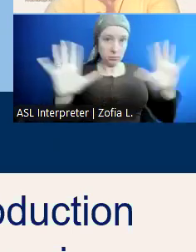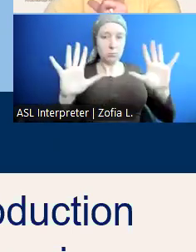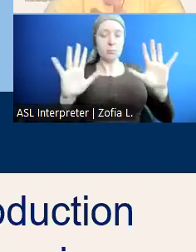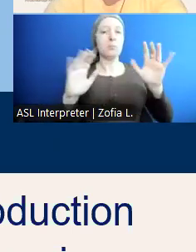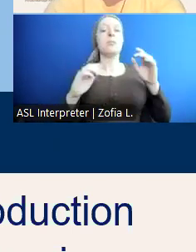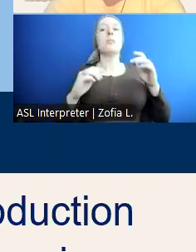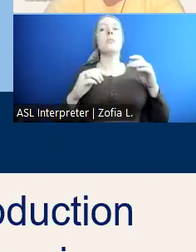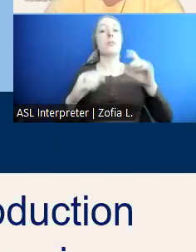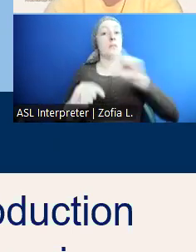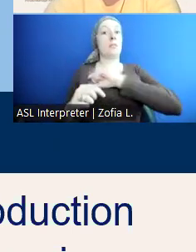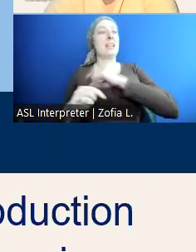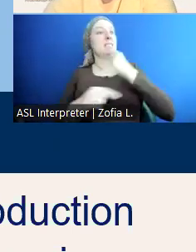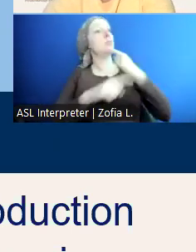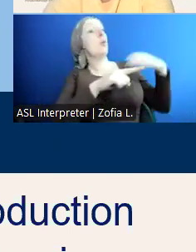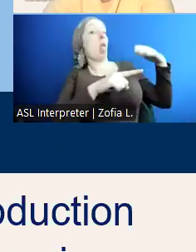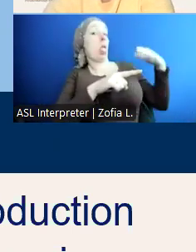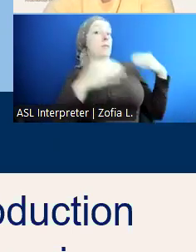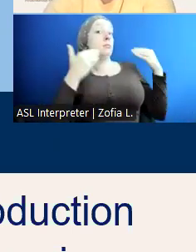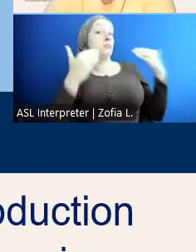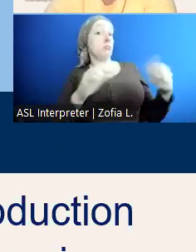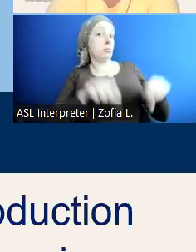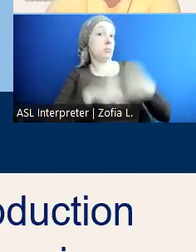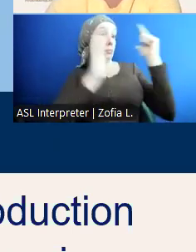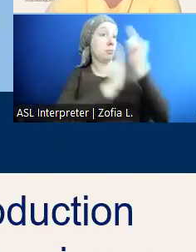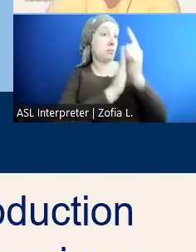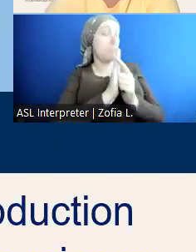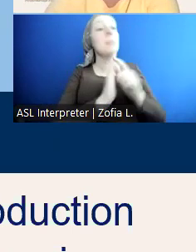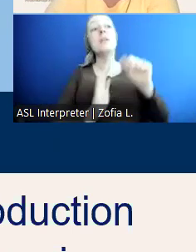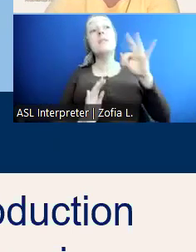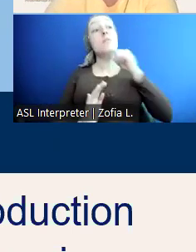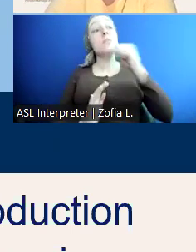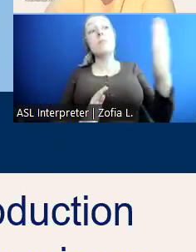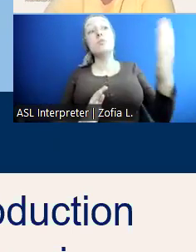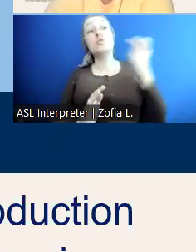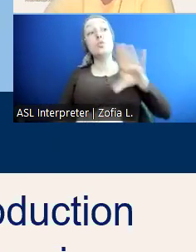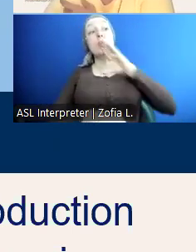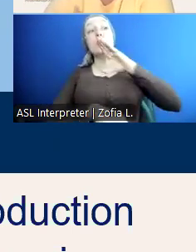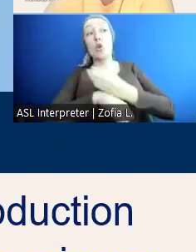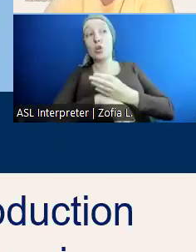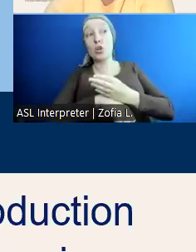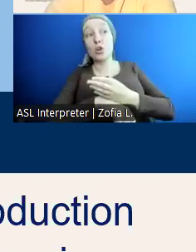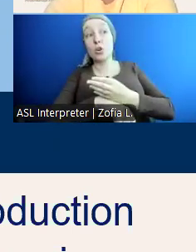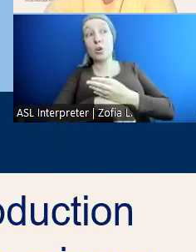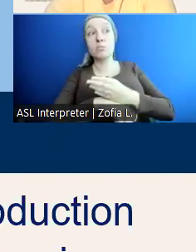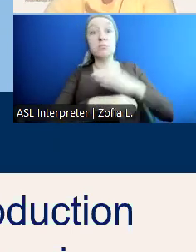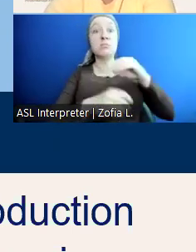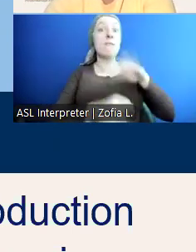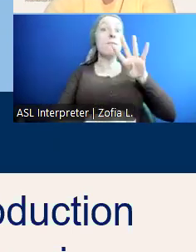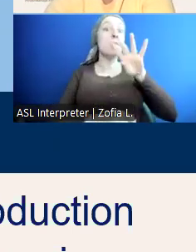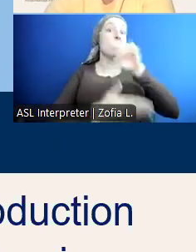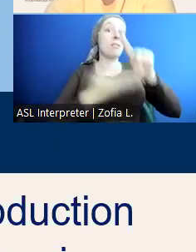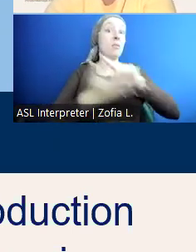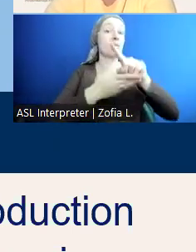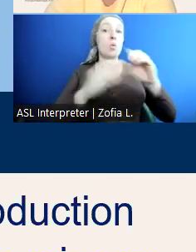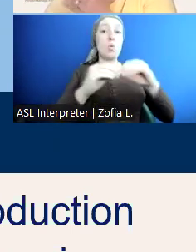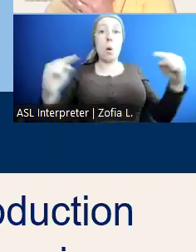not committed a crime yet, but if you do not return, you know, your daughter within, you know, 48 hours unharmed